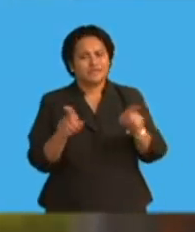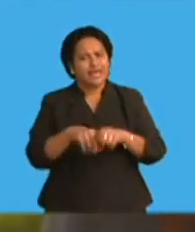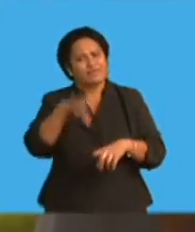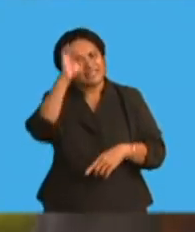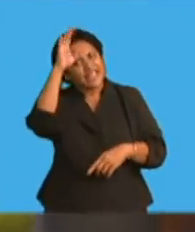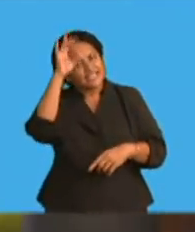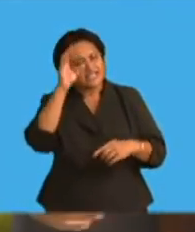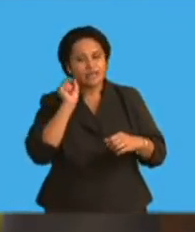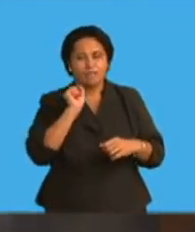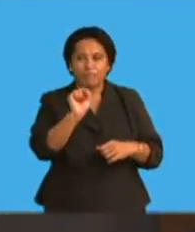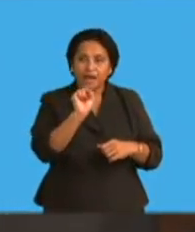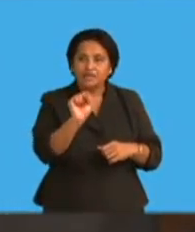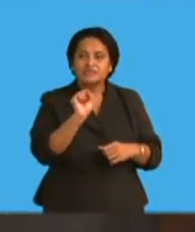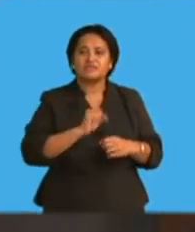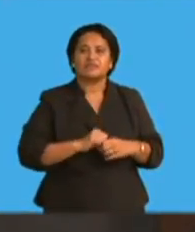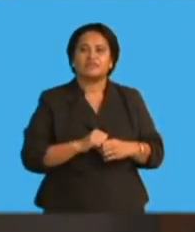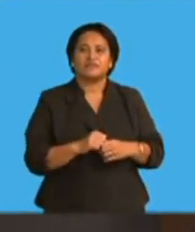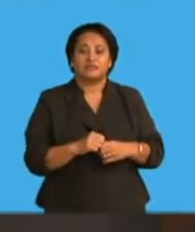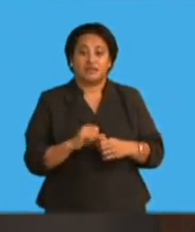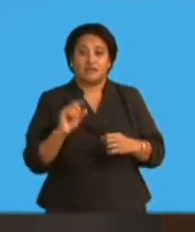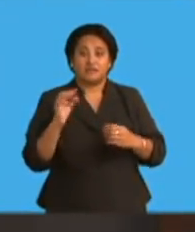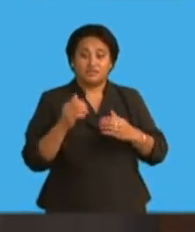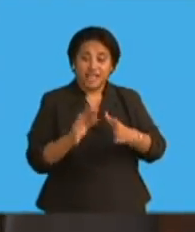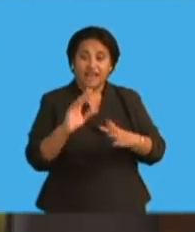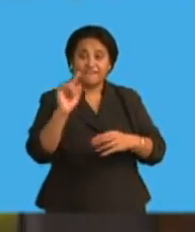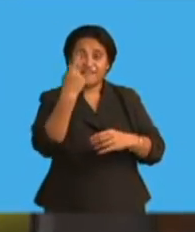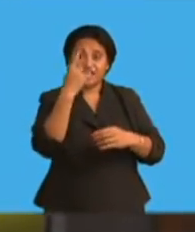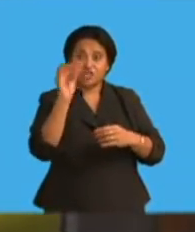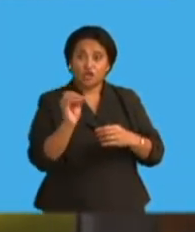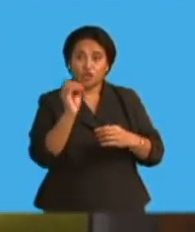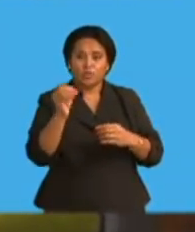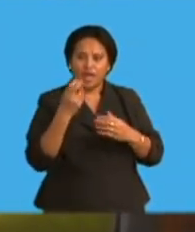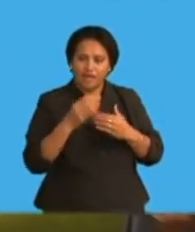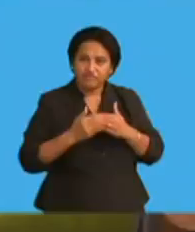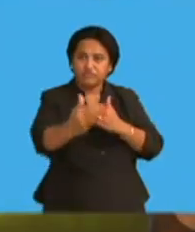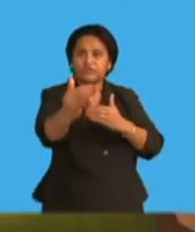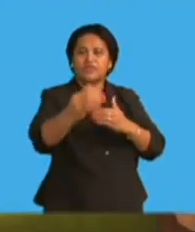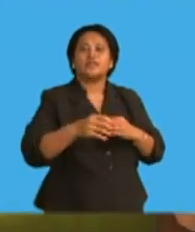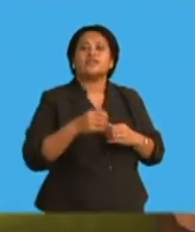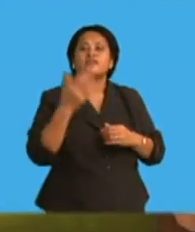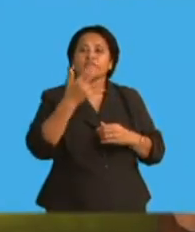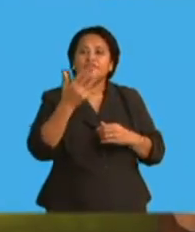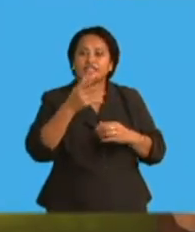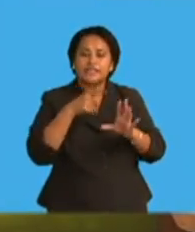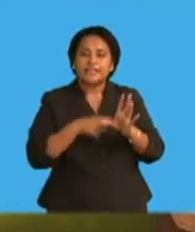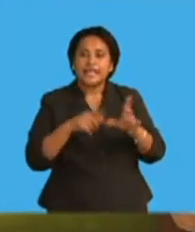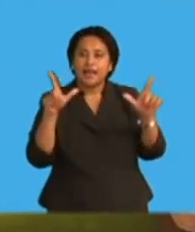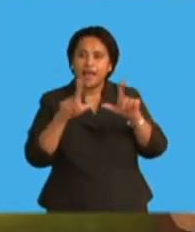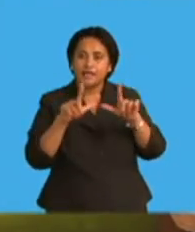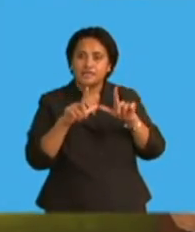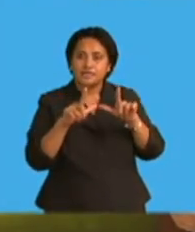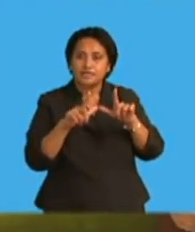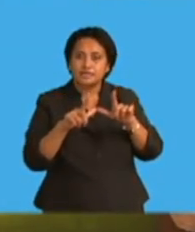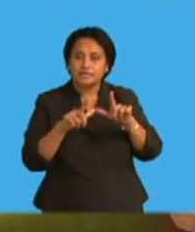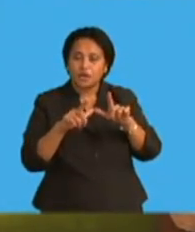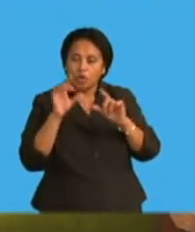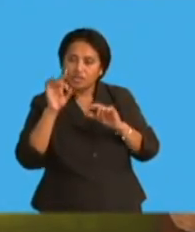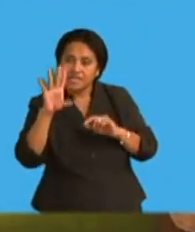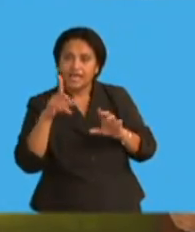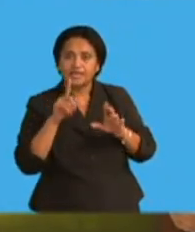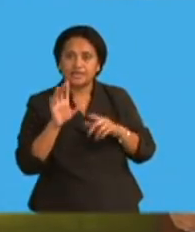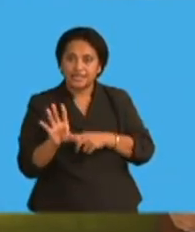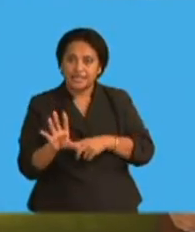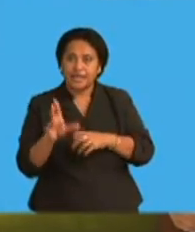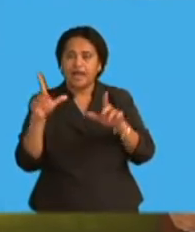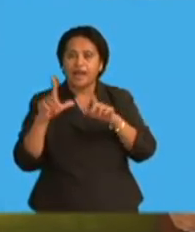bus operators, from 1st of October, they'll get 15-year license. Taxi owners will get 10-year license. Why? We want to